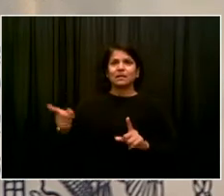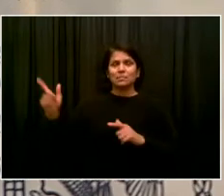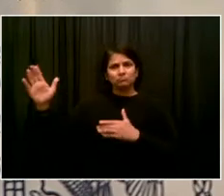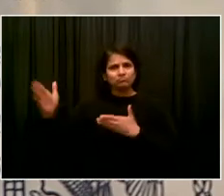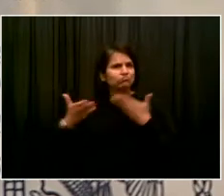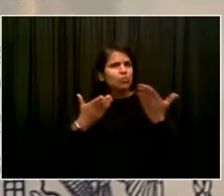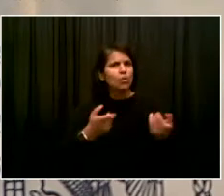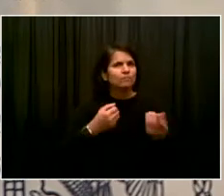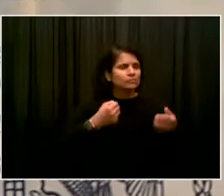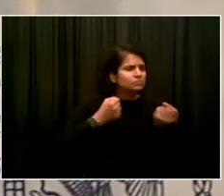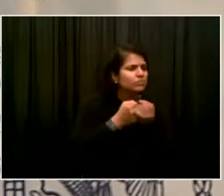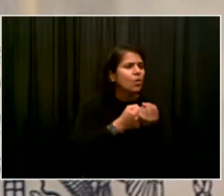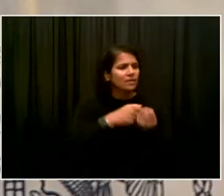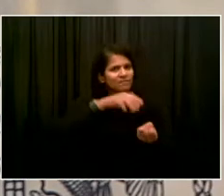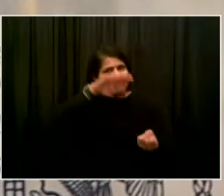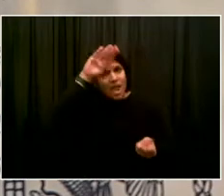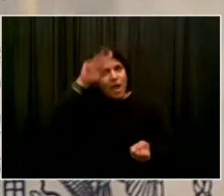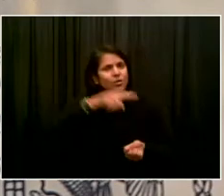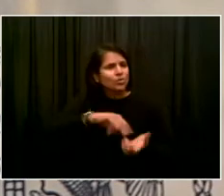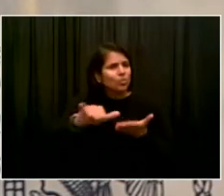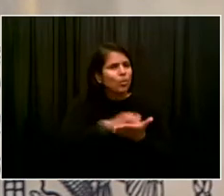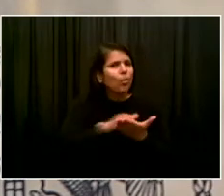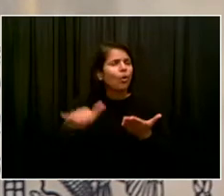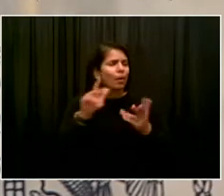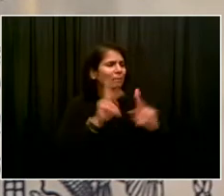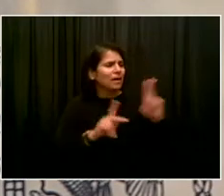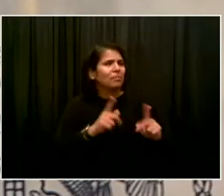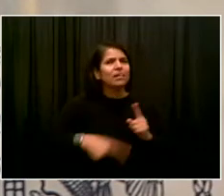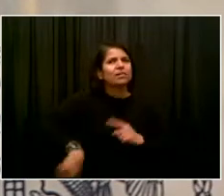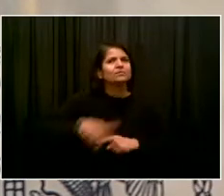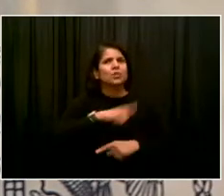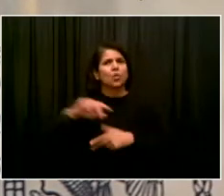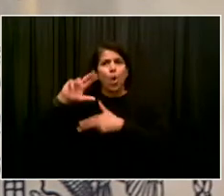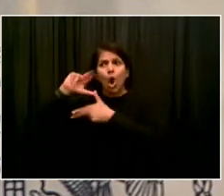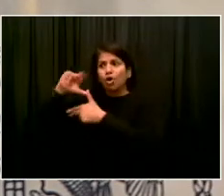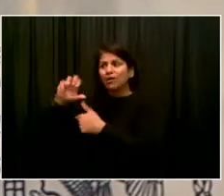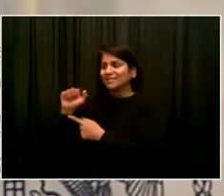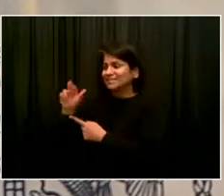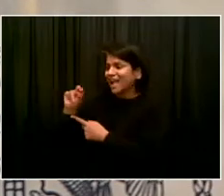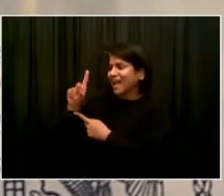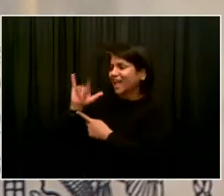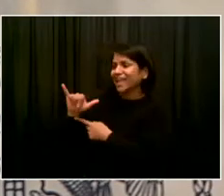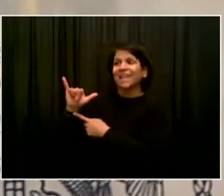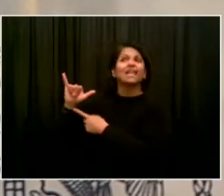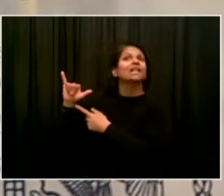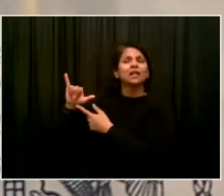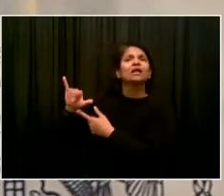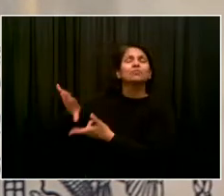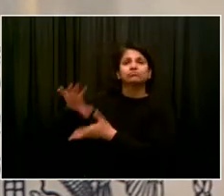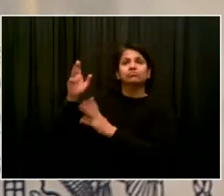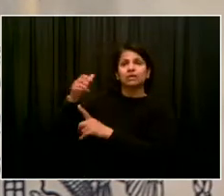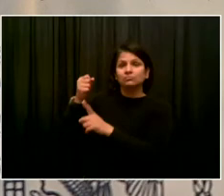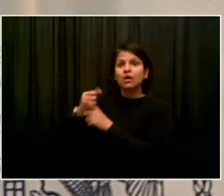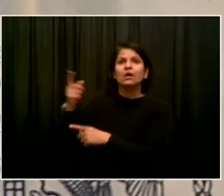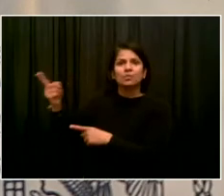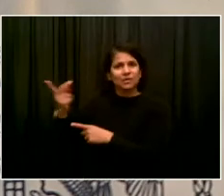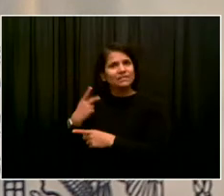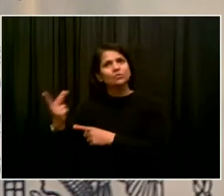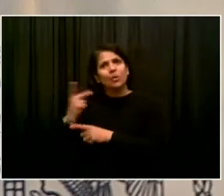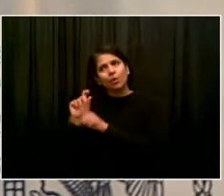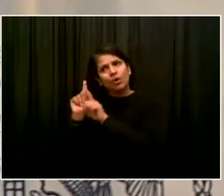particular. After Sandy, we walked together in Breezy Point, the devastation after Hurricane Sandy. You were there for that